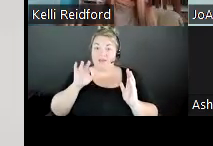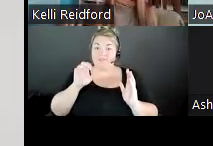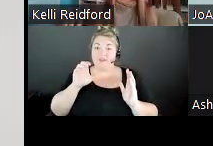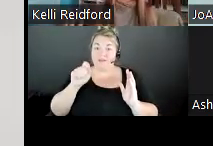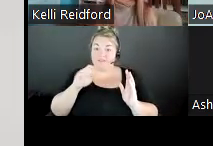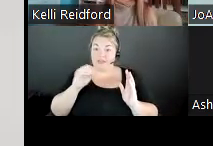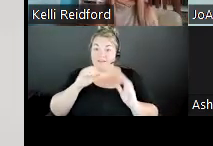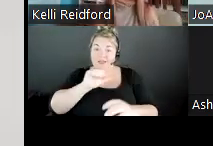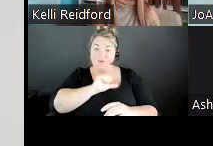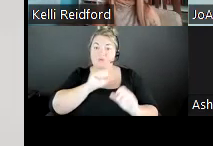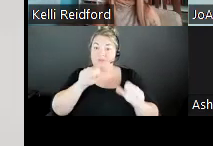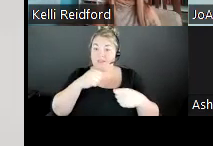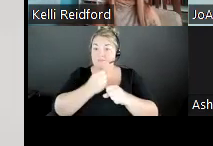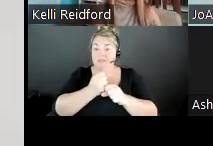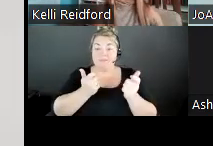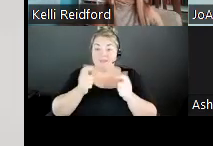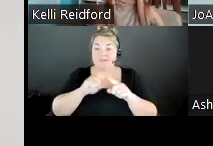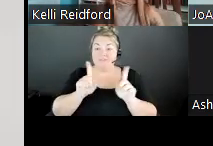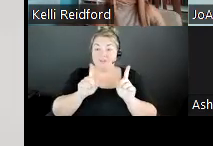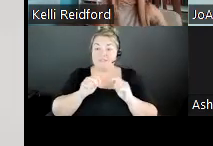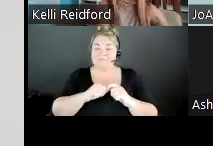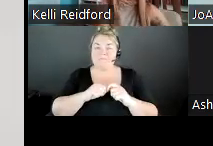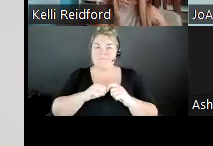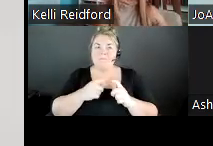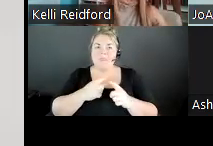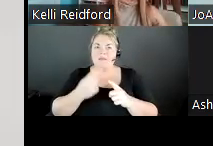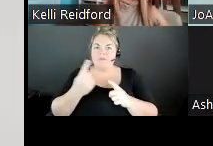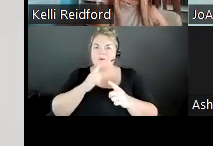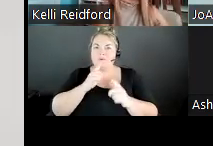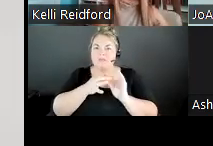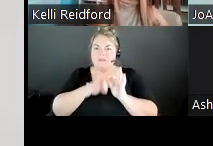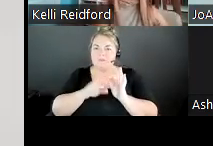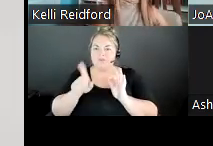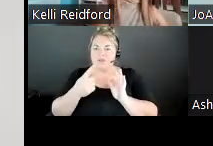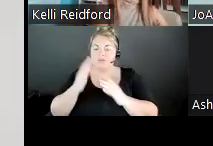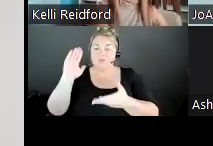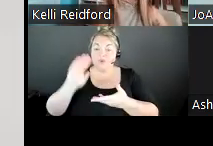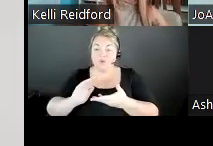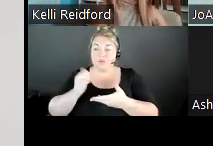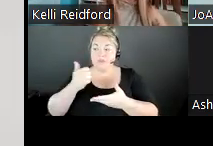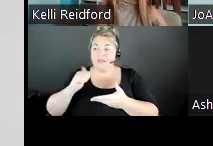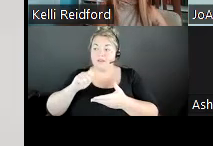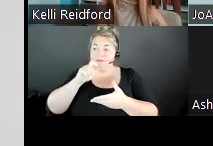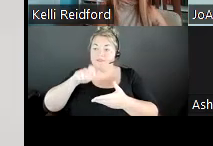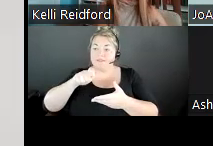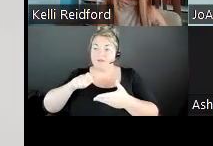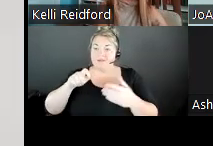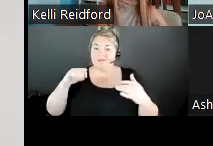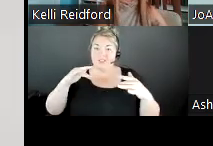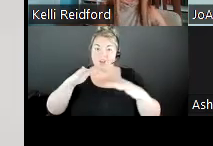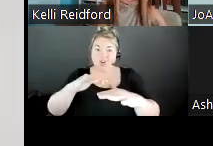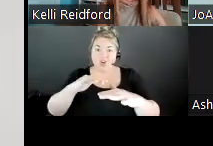can make a huge difference. And then something really simple, just reducing any unnecessary clutter,